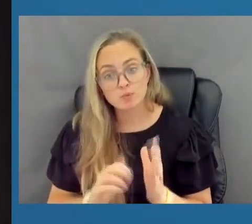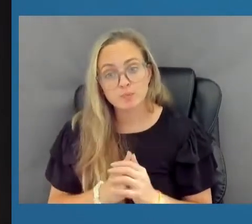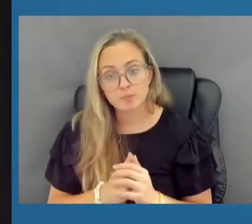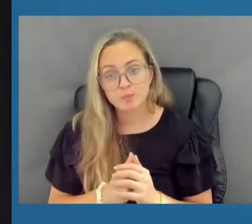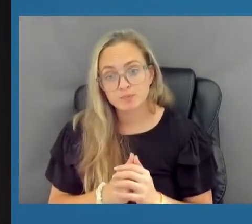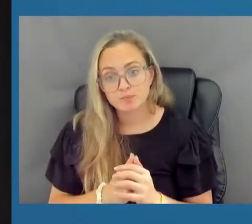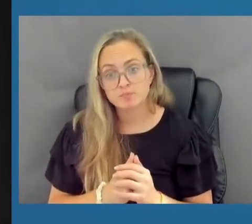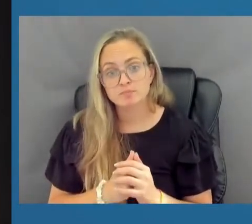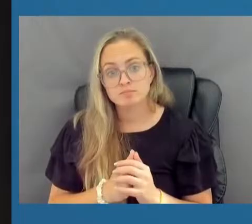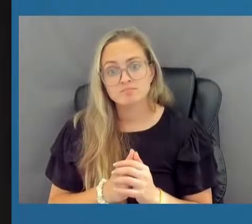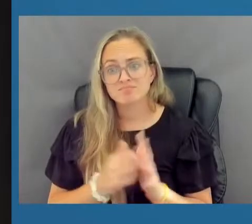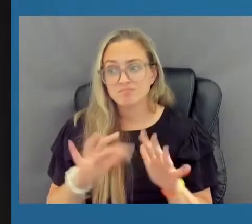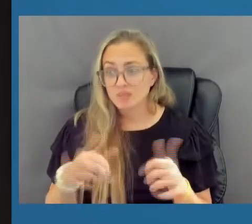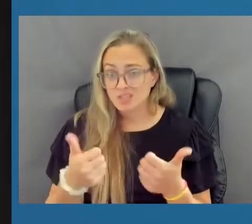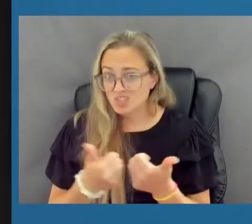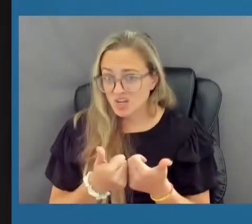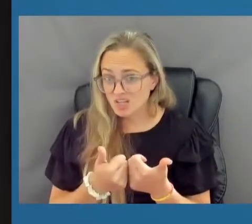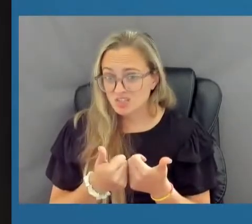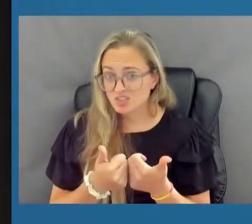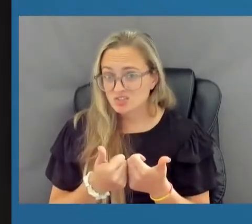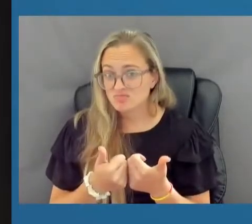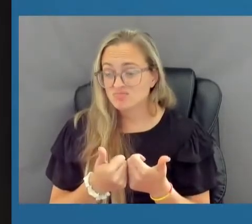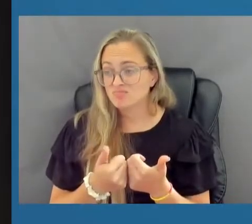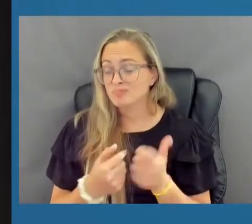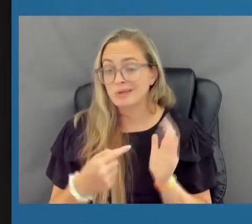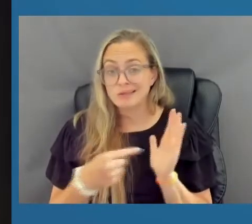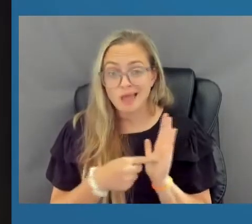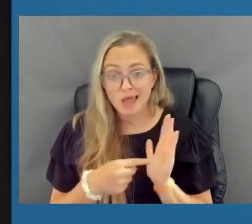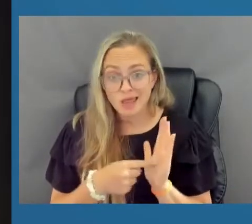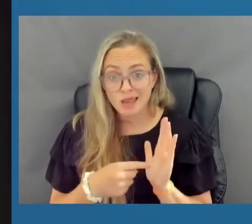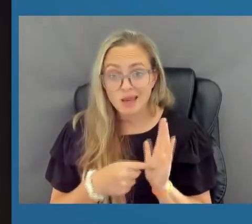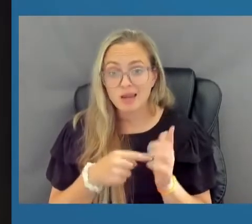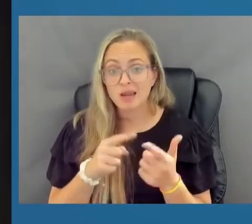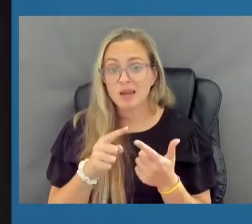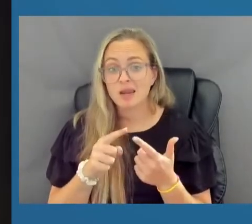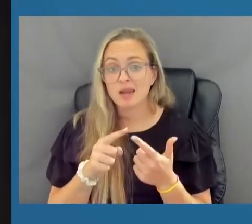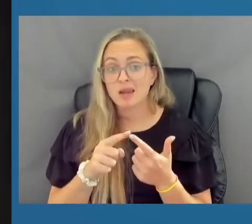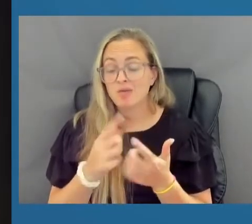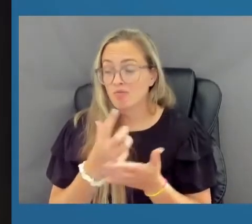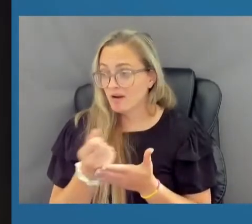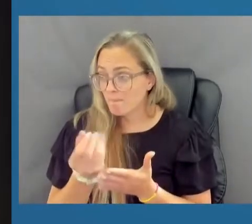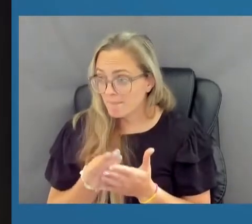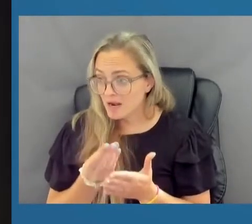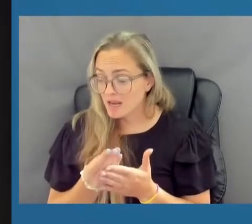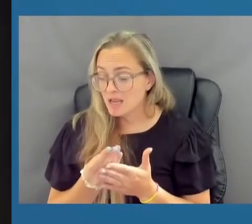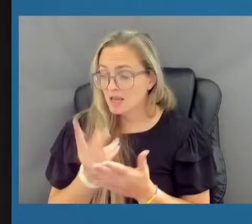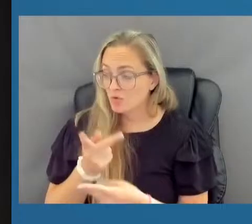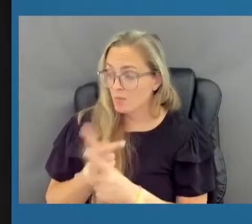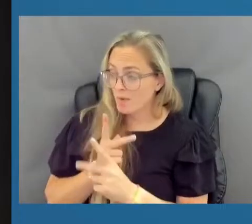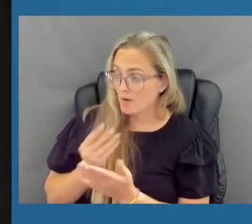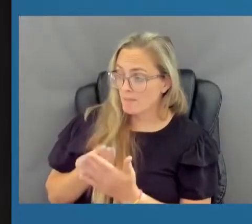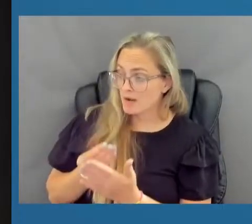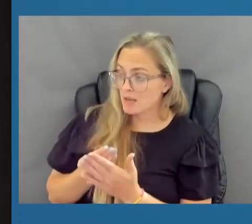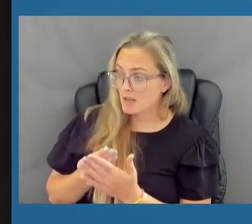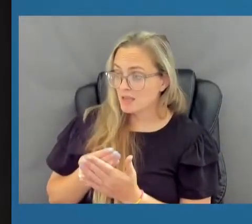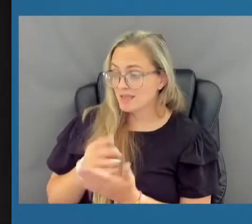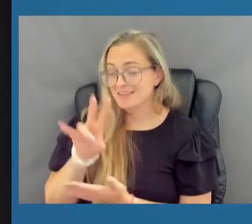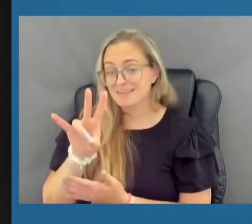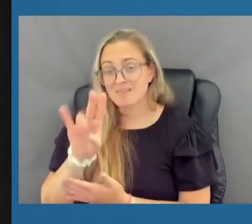And the challenge is that we went into debt, had to borrow money, and as a result of that, over $7